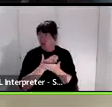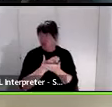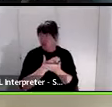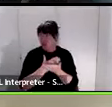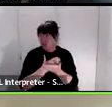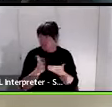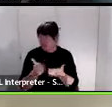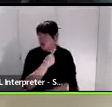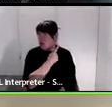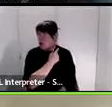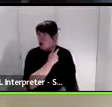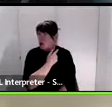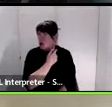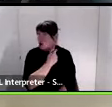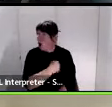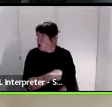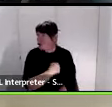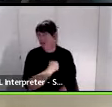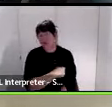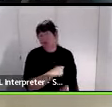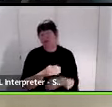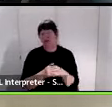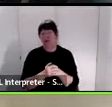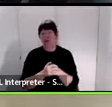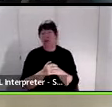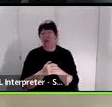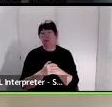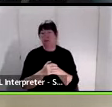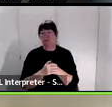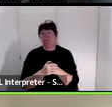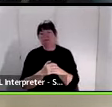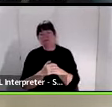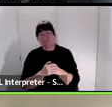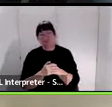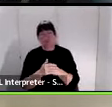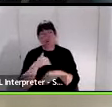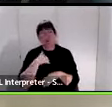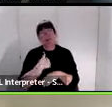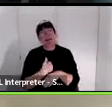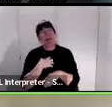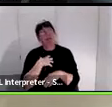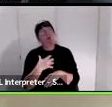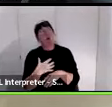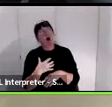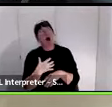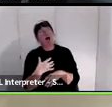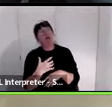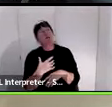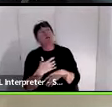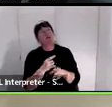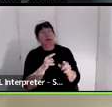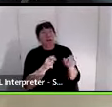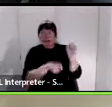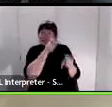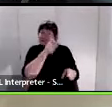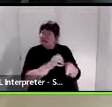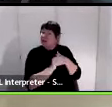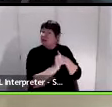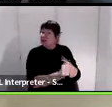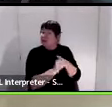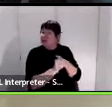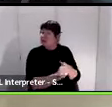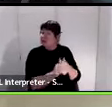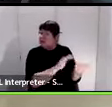need more of that kind of civic leadership type engagement as a community before we can play our